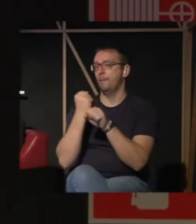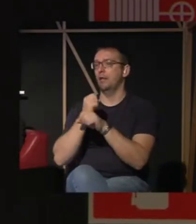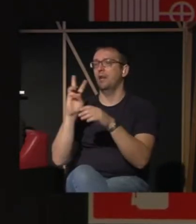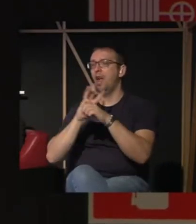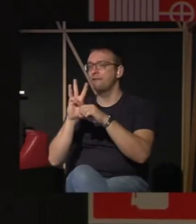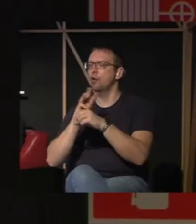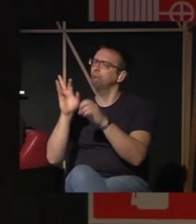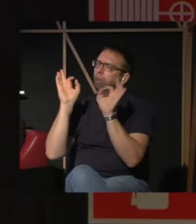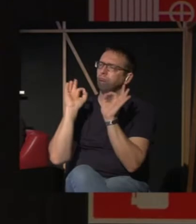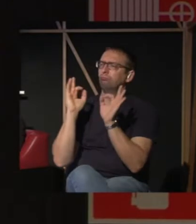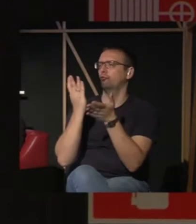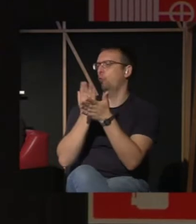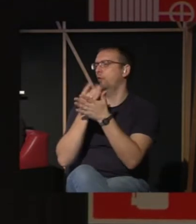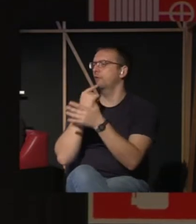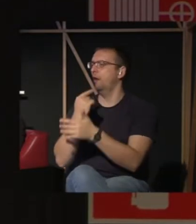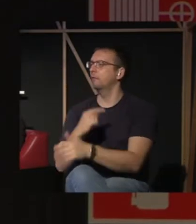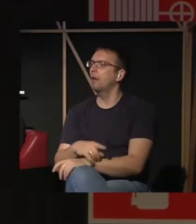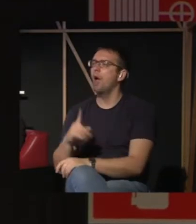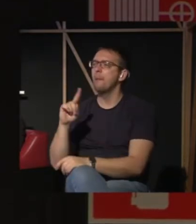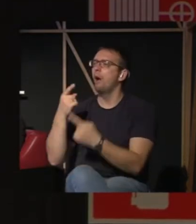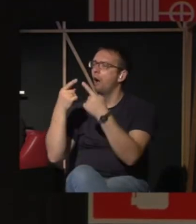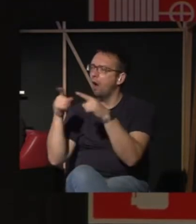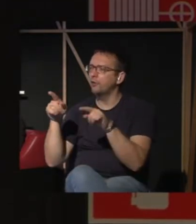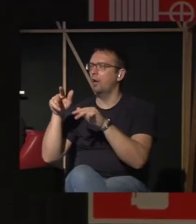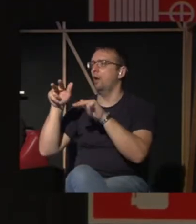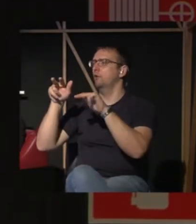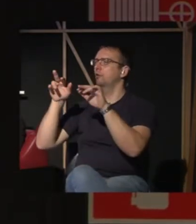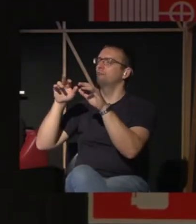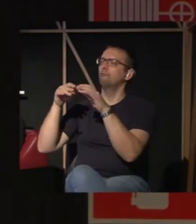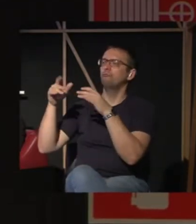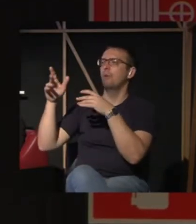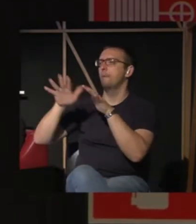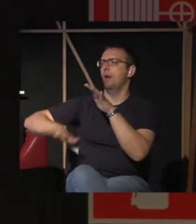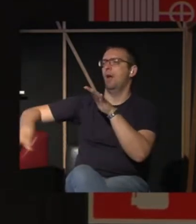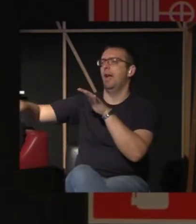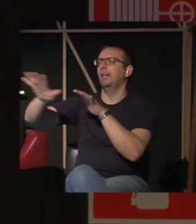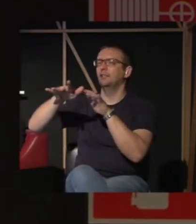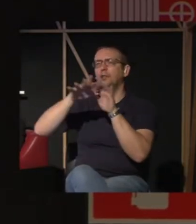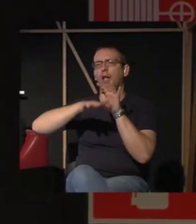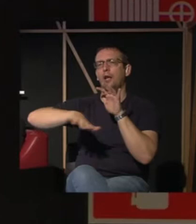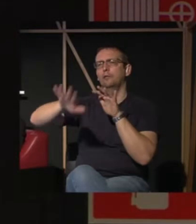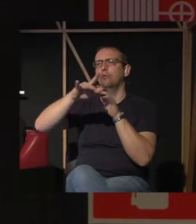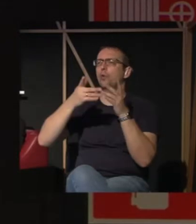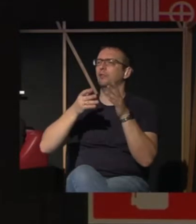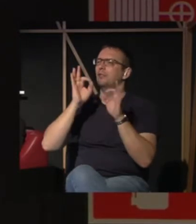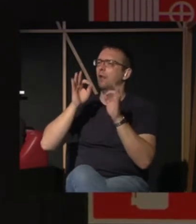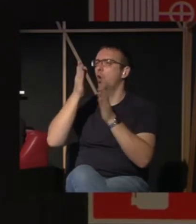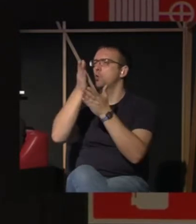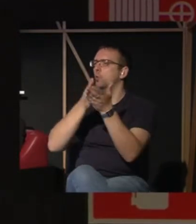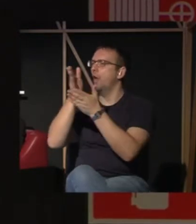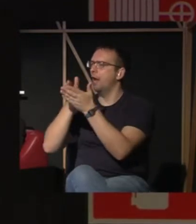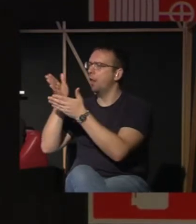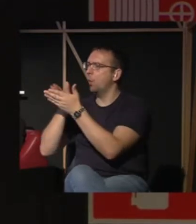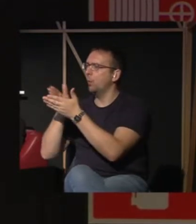the other functional areas. Don't try to do it alone. This is a big project that you definitely need the buy-in of